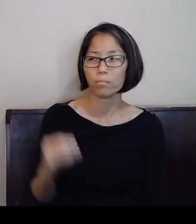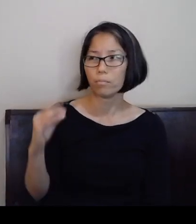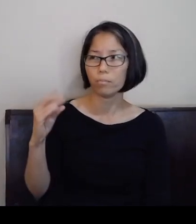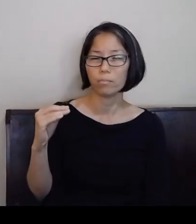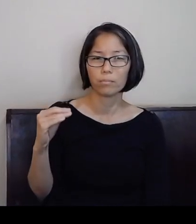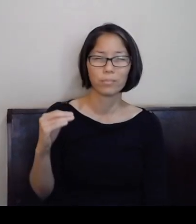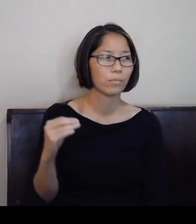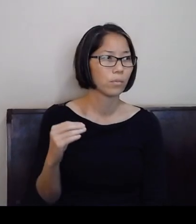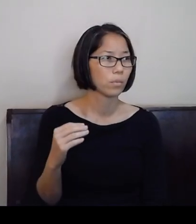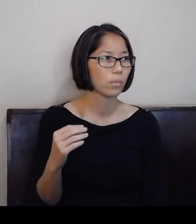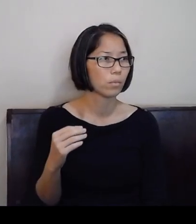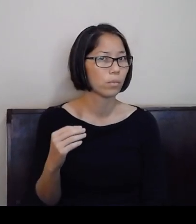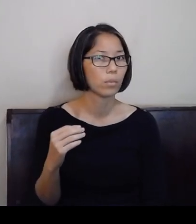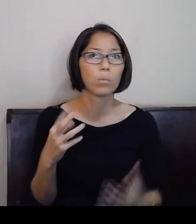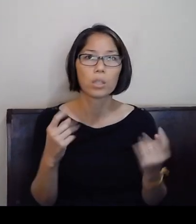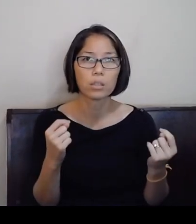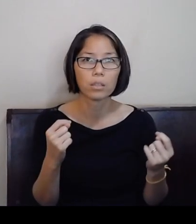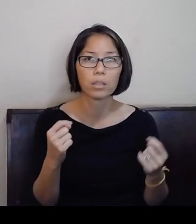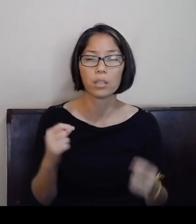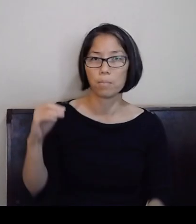Dad's